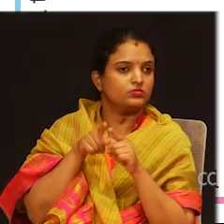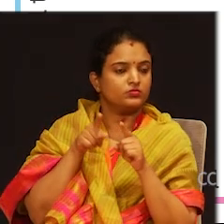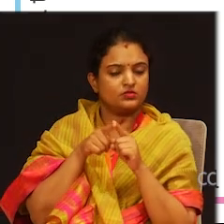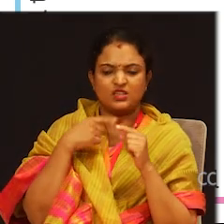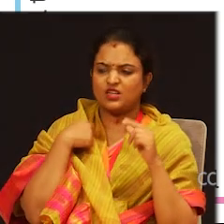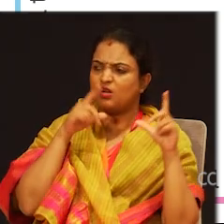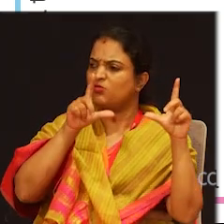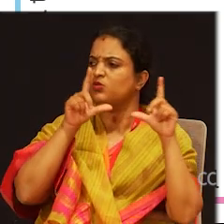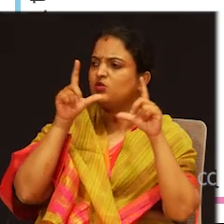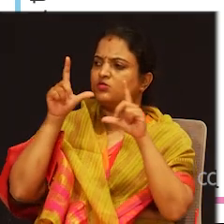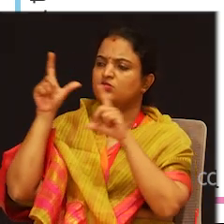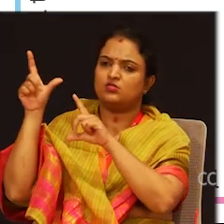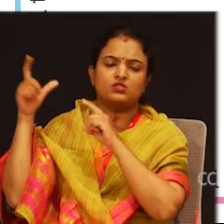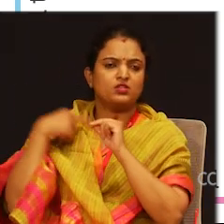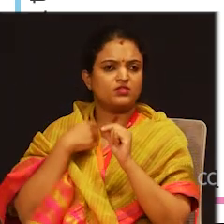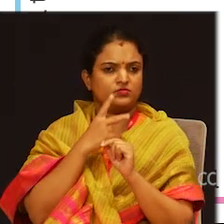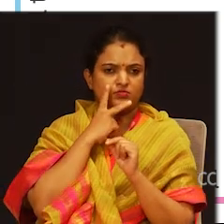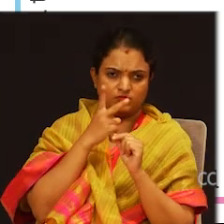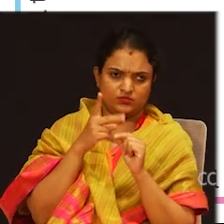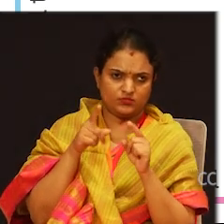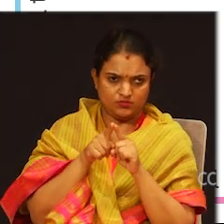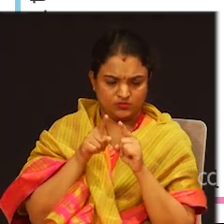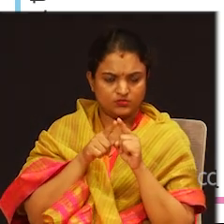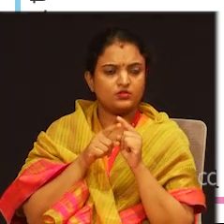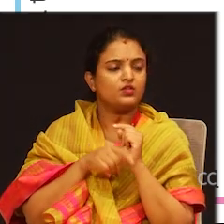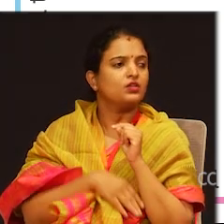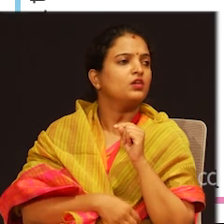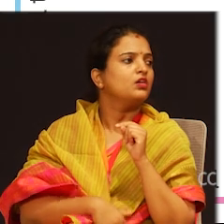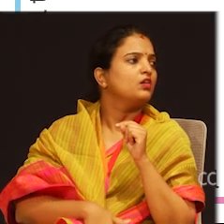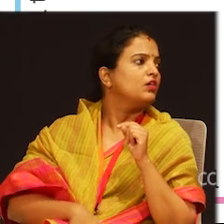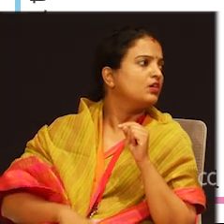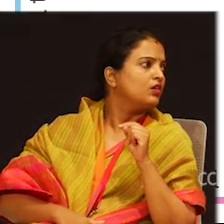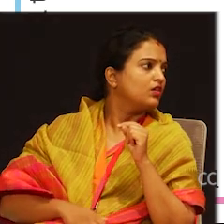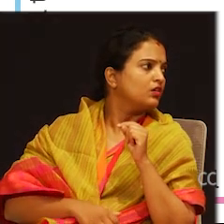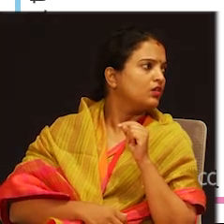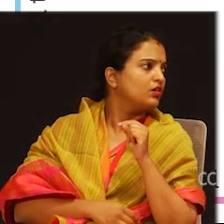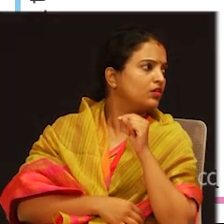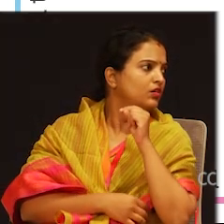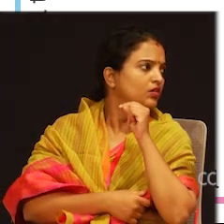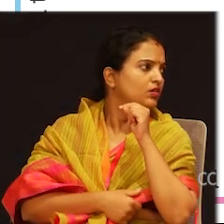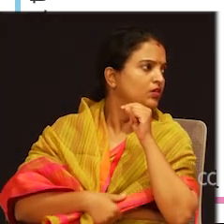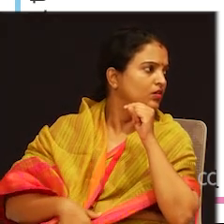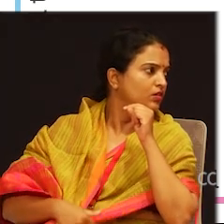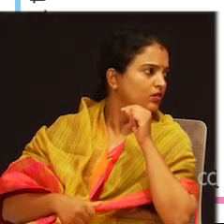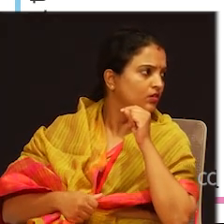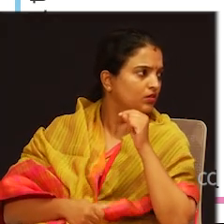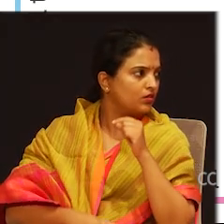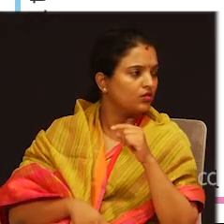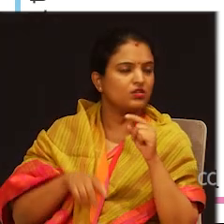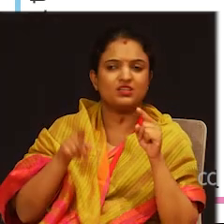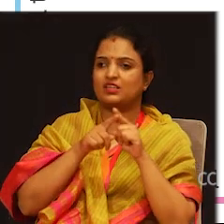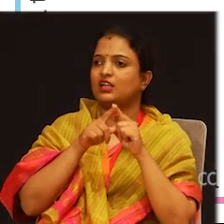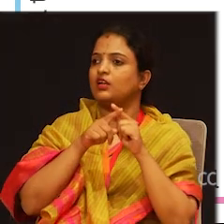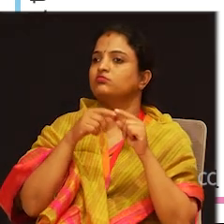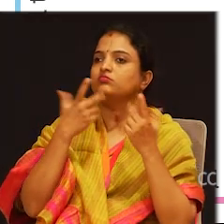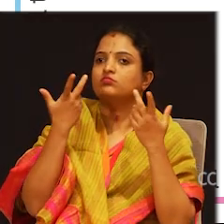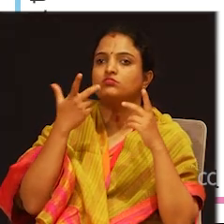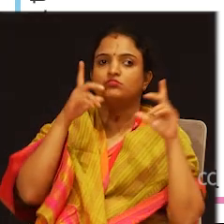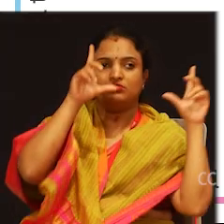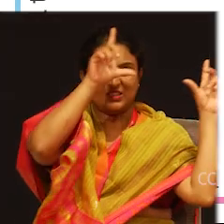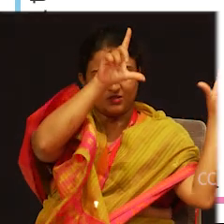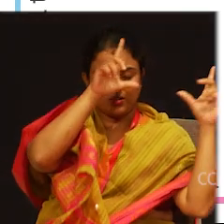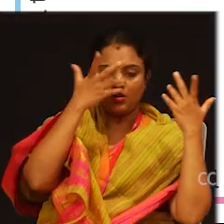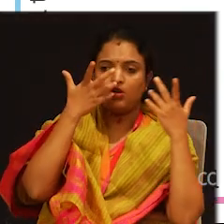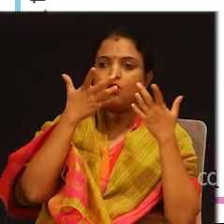this poster on the mugs, the coffee mugs. I saw this poster on bulletin boards. I